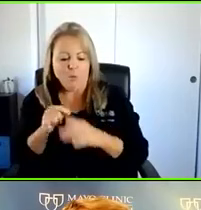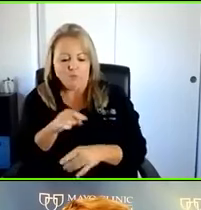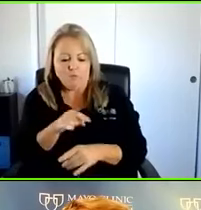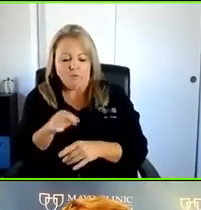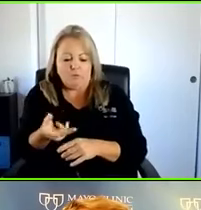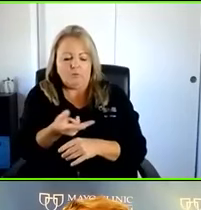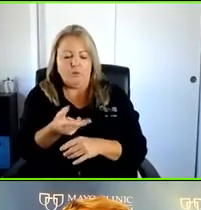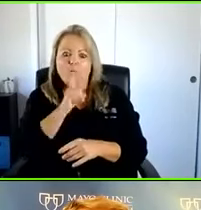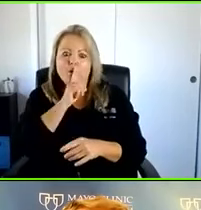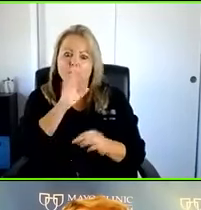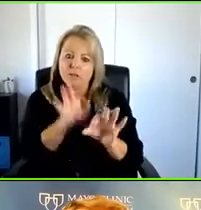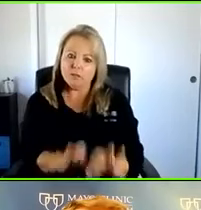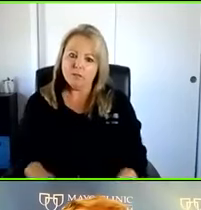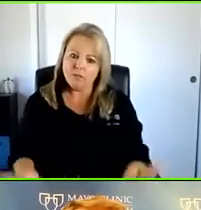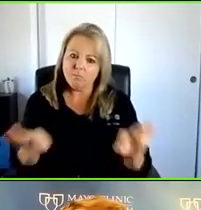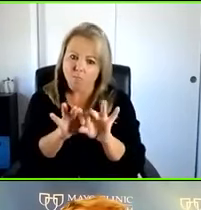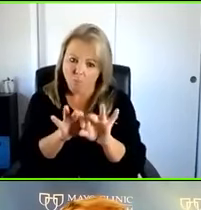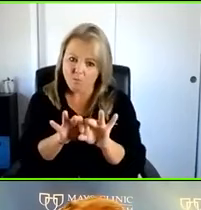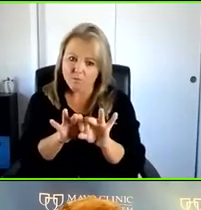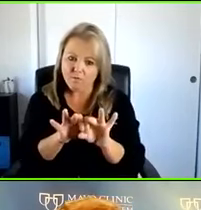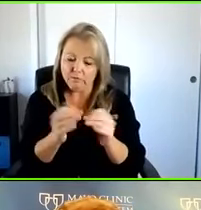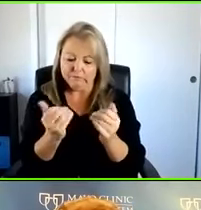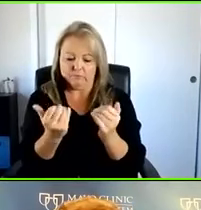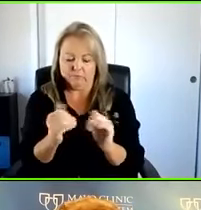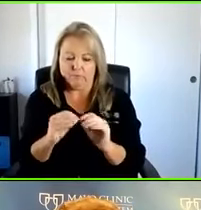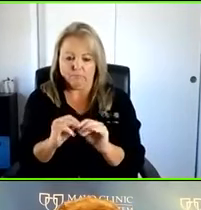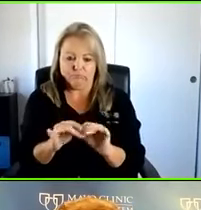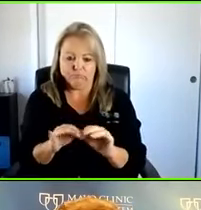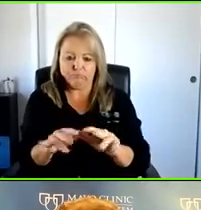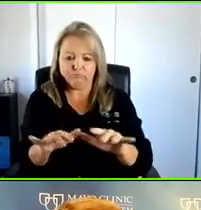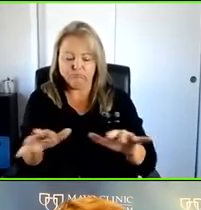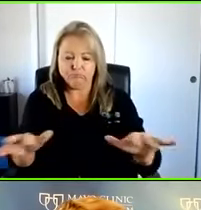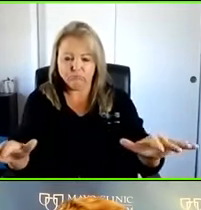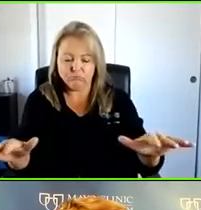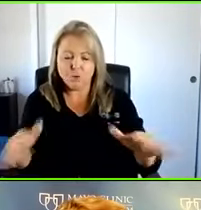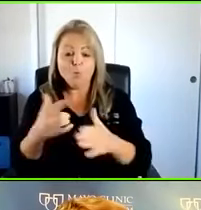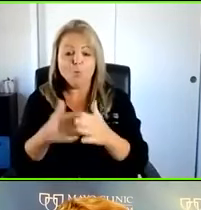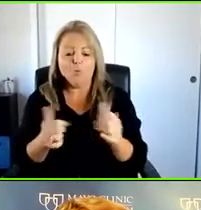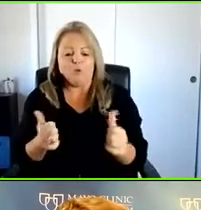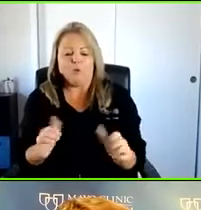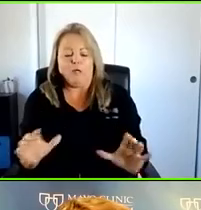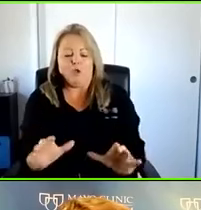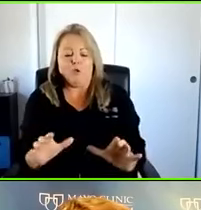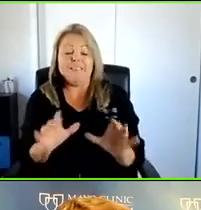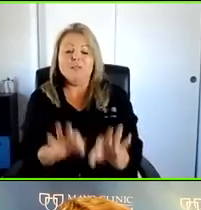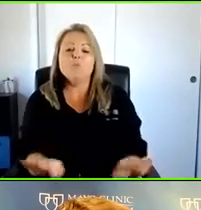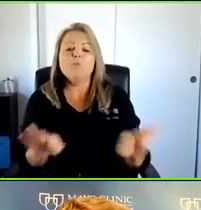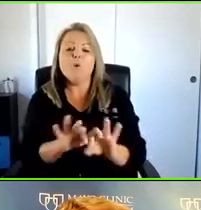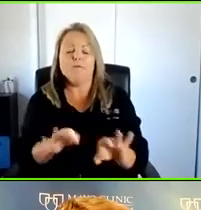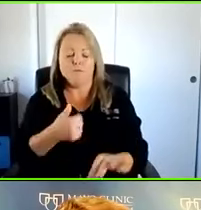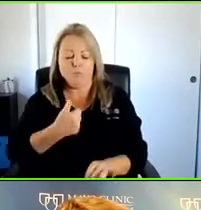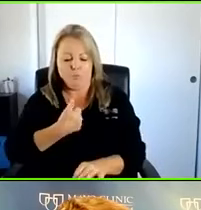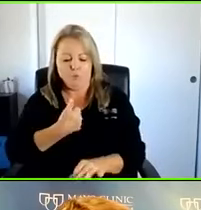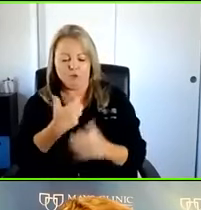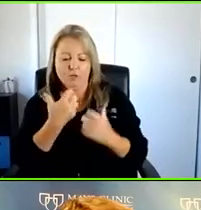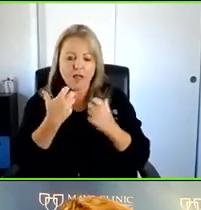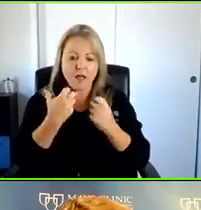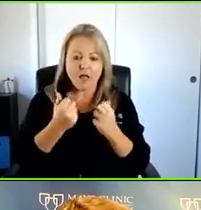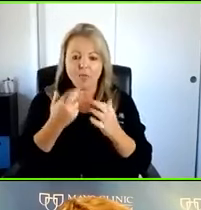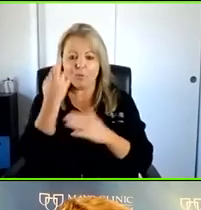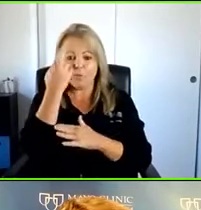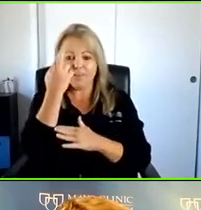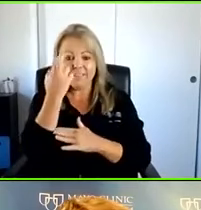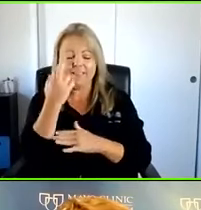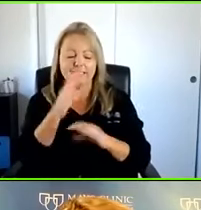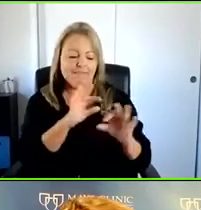important to the success and the trajectory of where we're going. These are important for personal and health reasons and your friends and